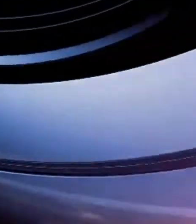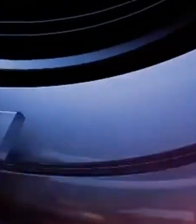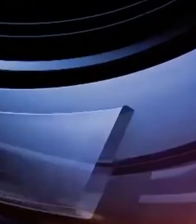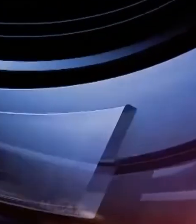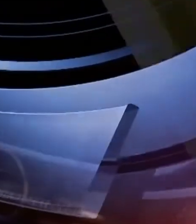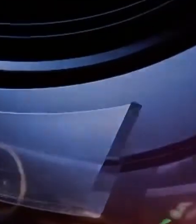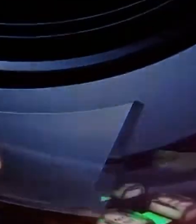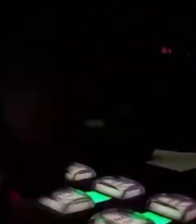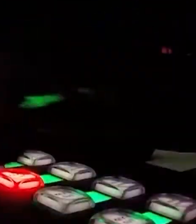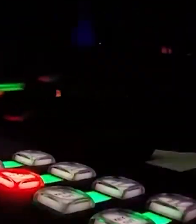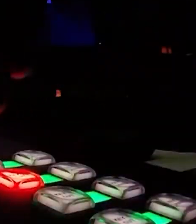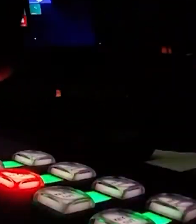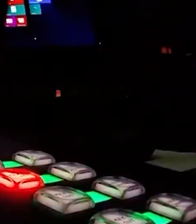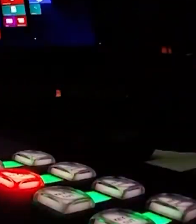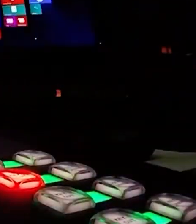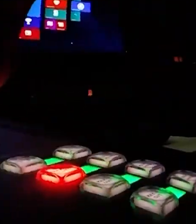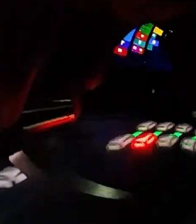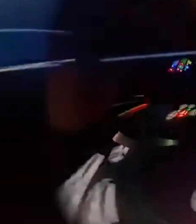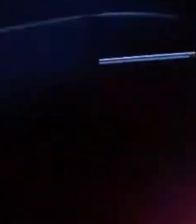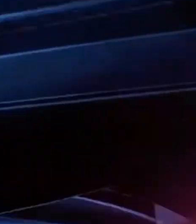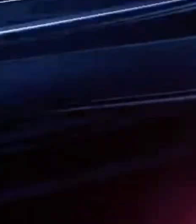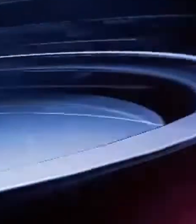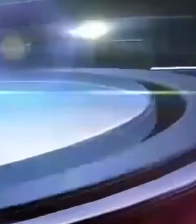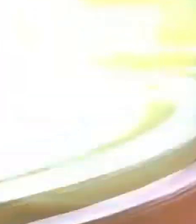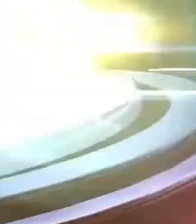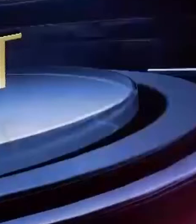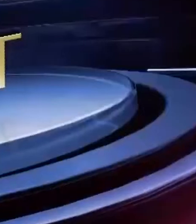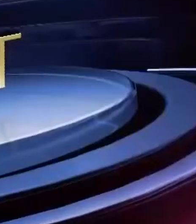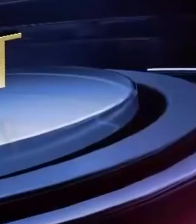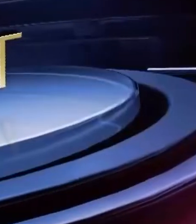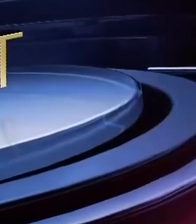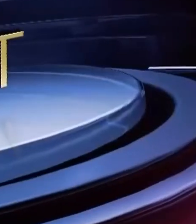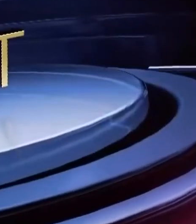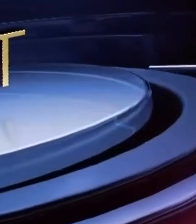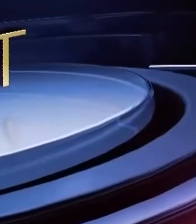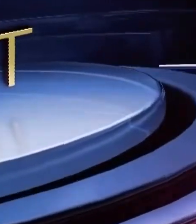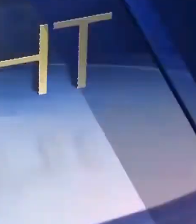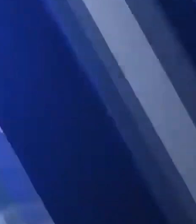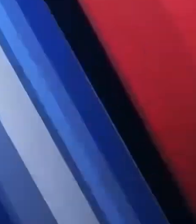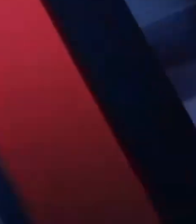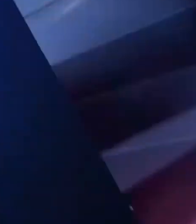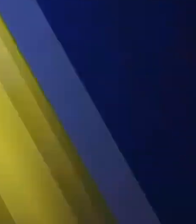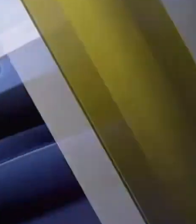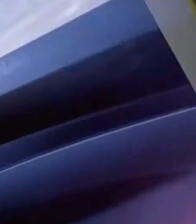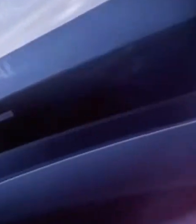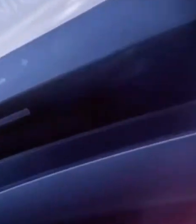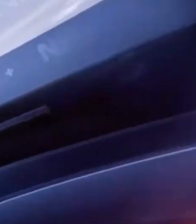Broadcasting from our studios in the Pine St. Michael, this is CBC NewsNight, starting now.